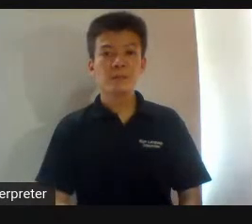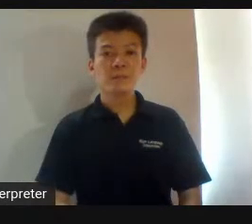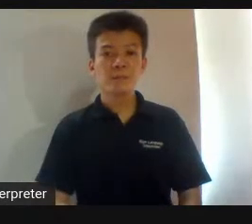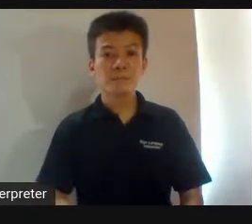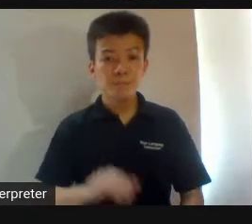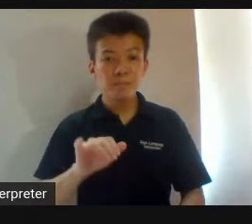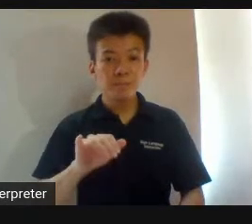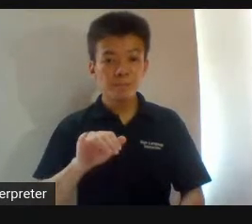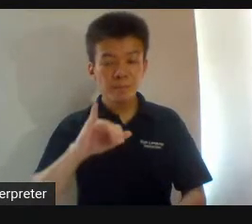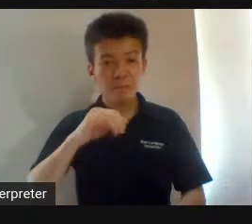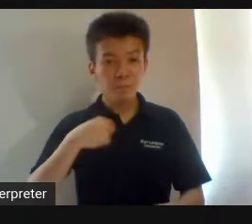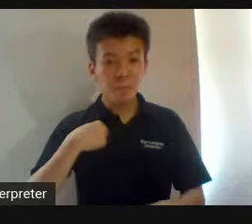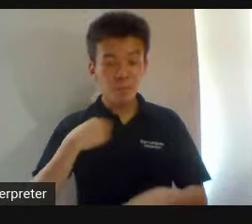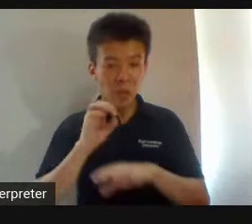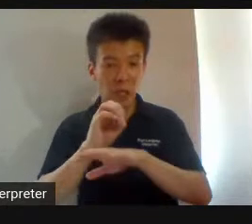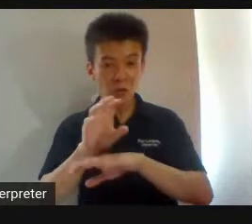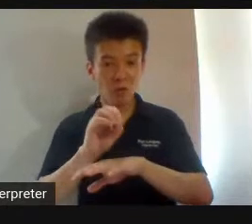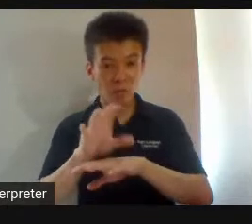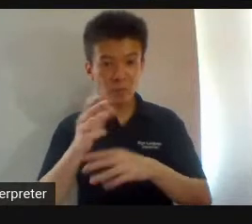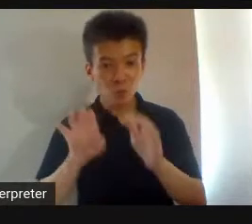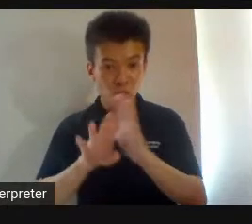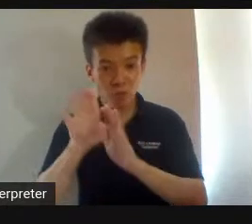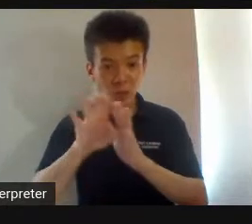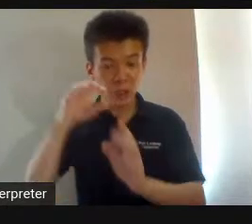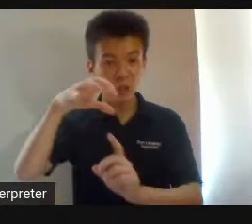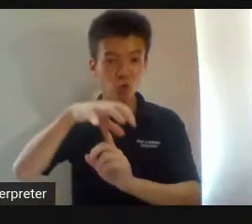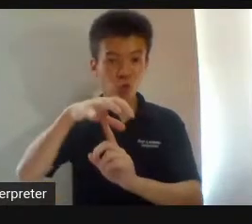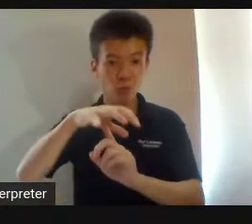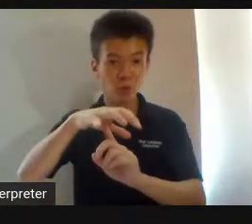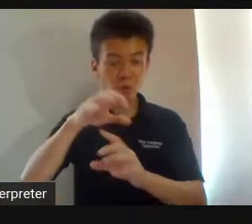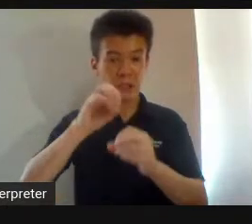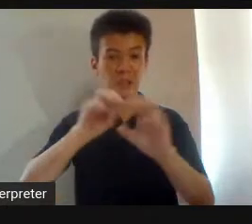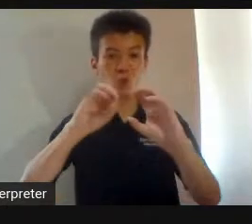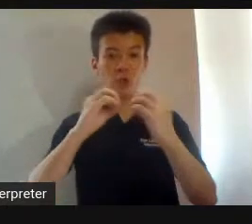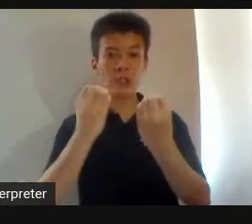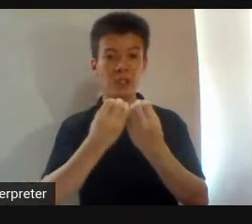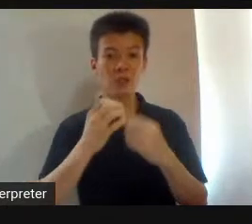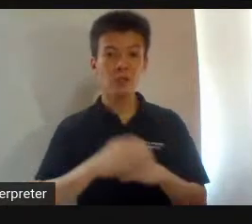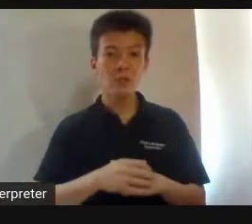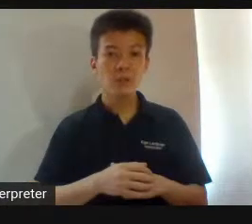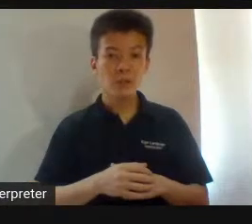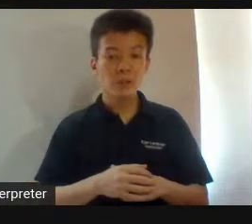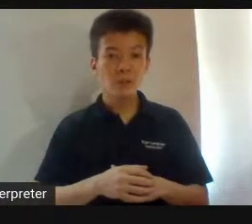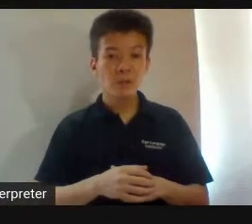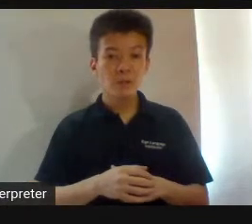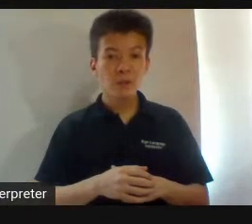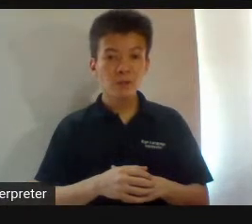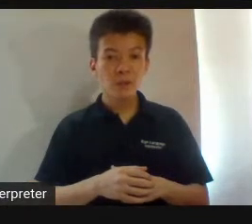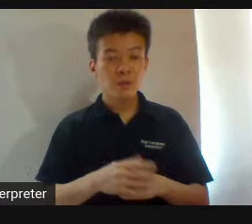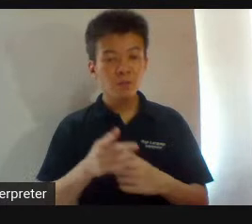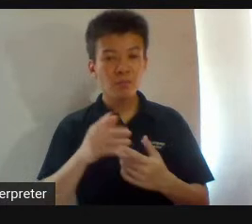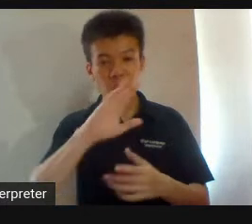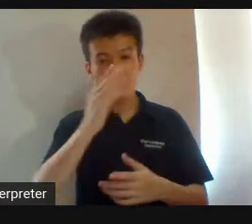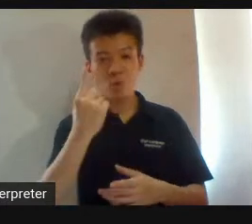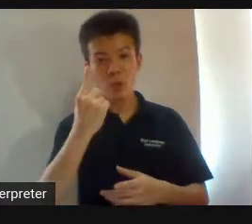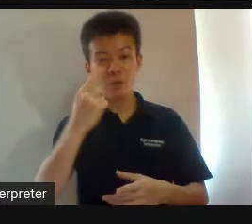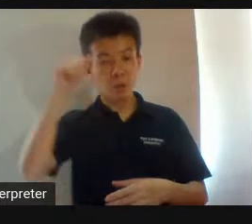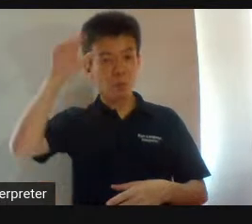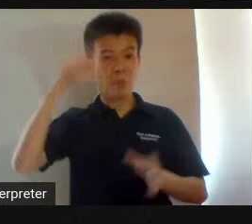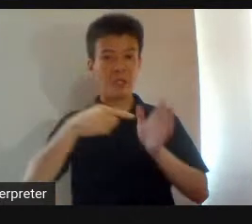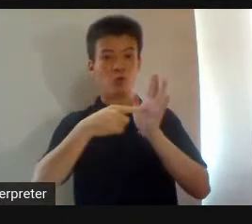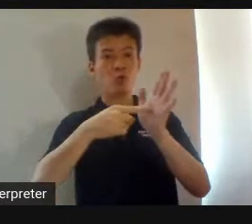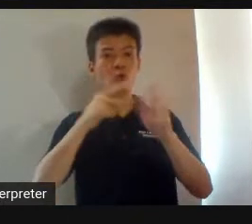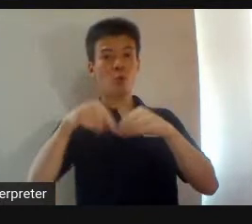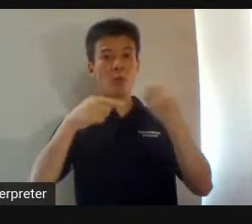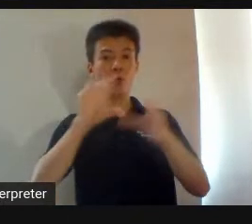Yeah, I think my advice would be to develop champions in the organization. So it's really never a one-man show when you're talking